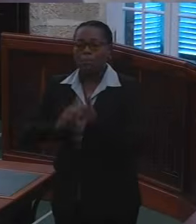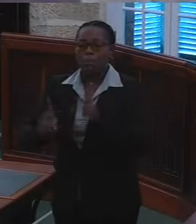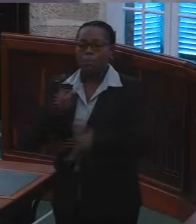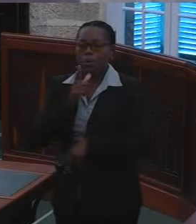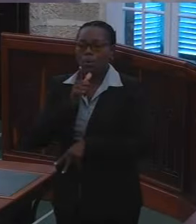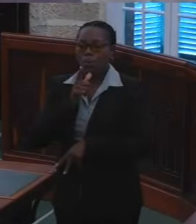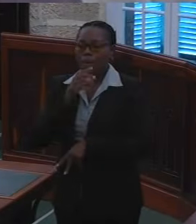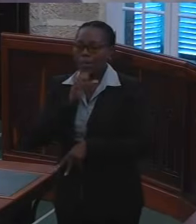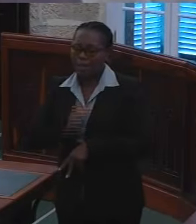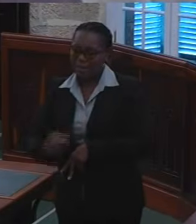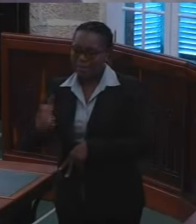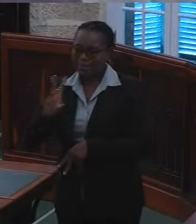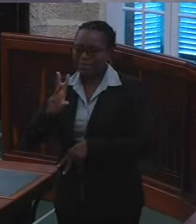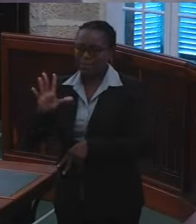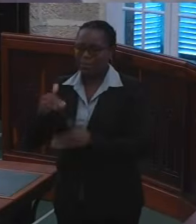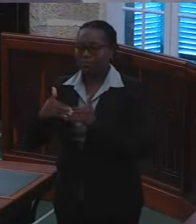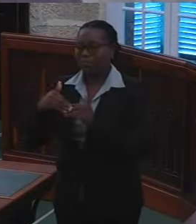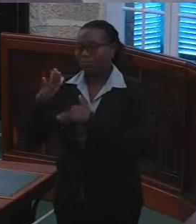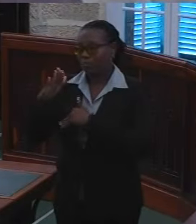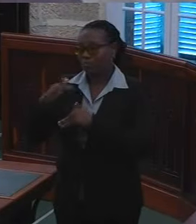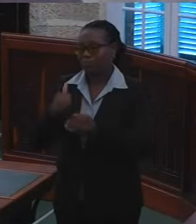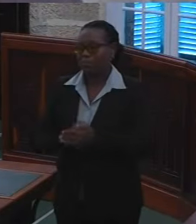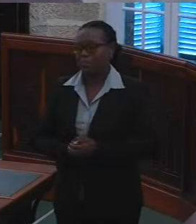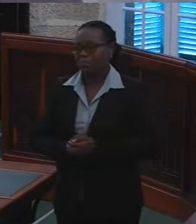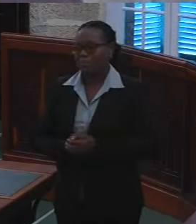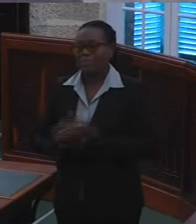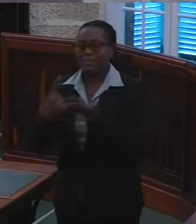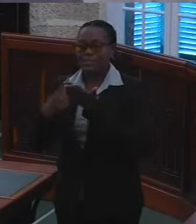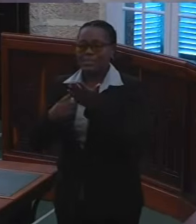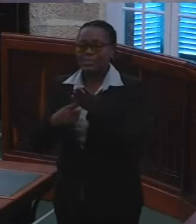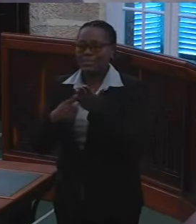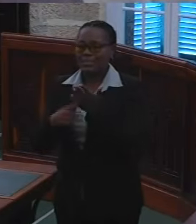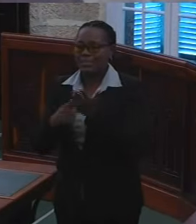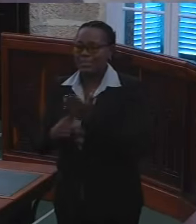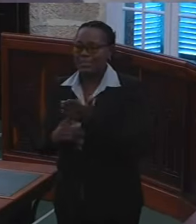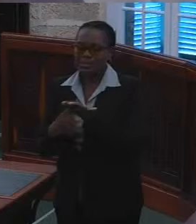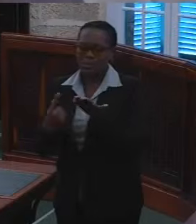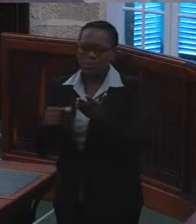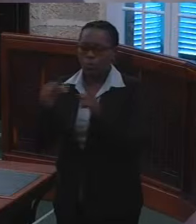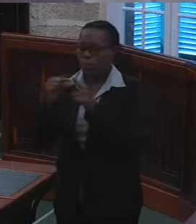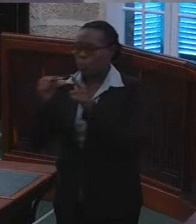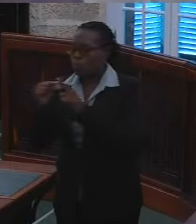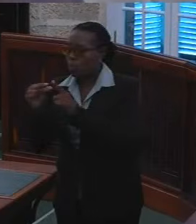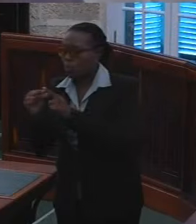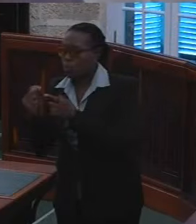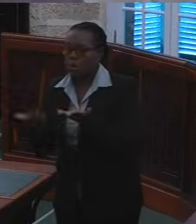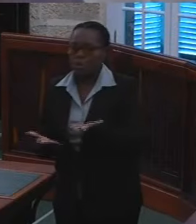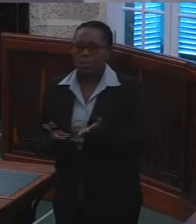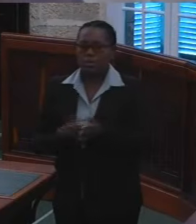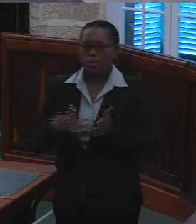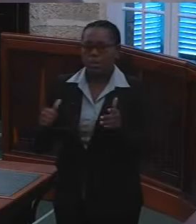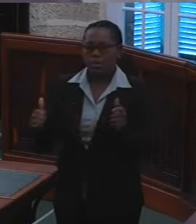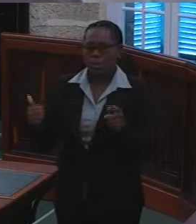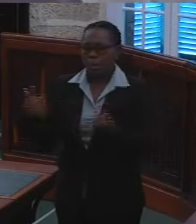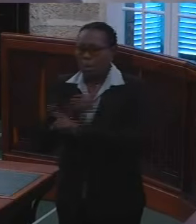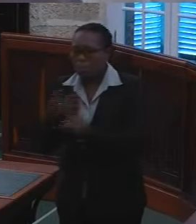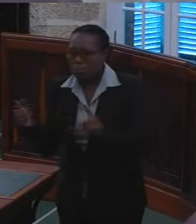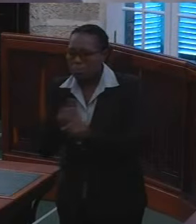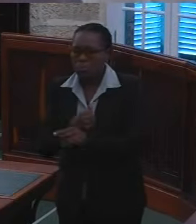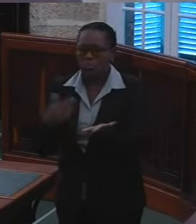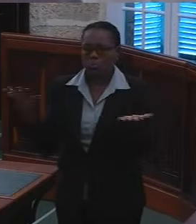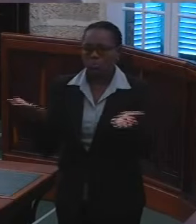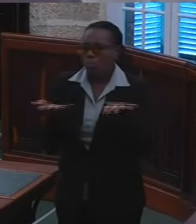over. It speaks to the different terms and the definition of the various terms: abuse, what is caregiver, residential